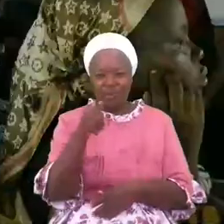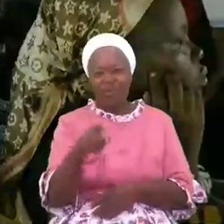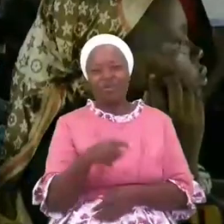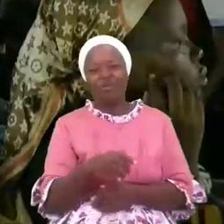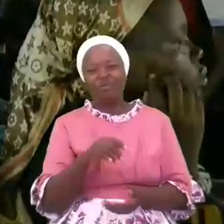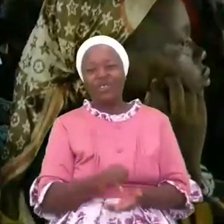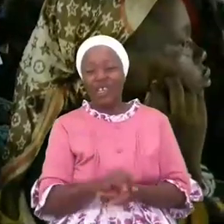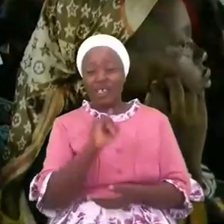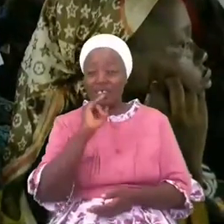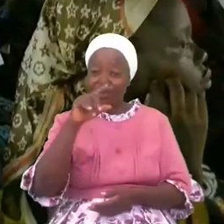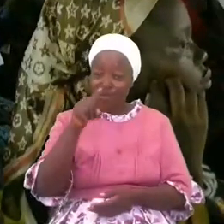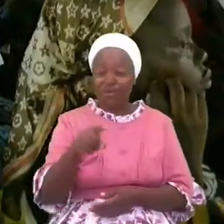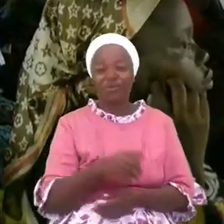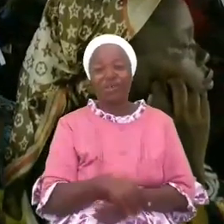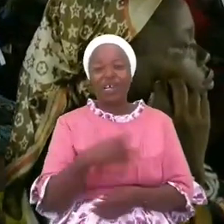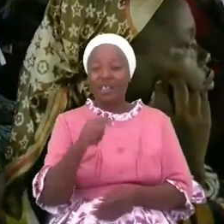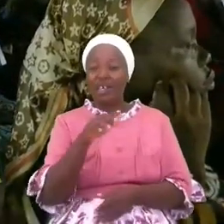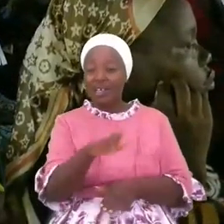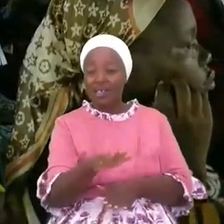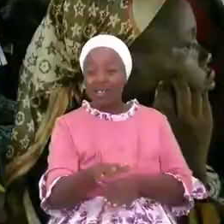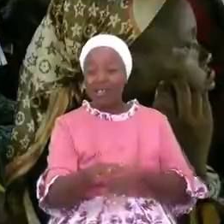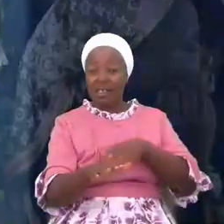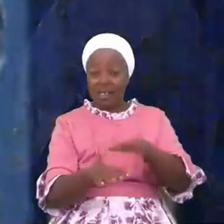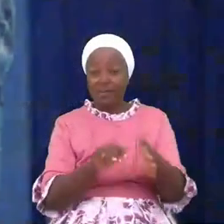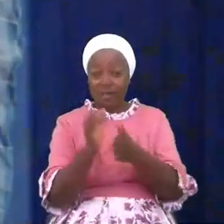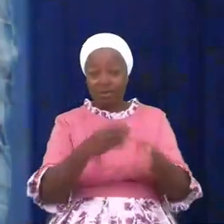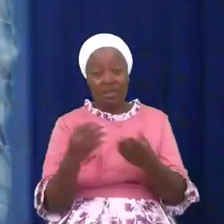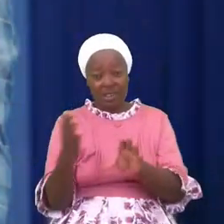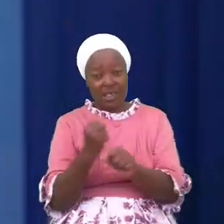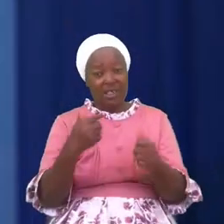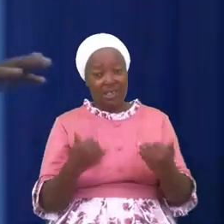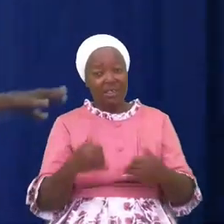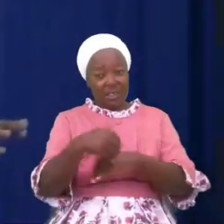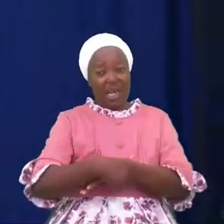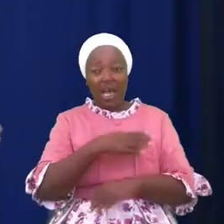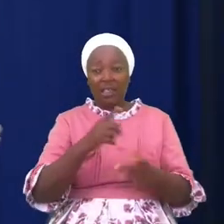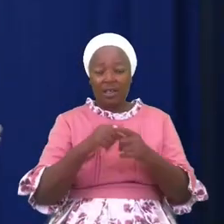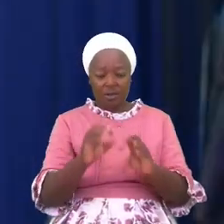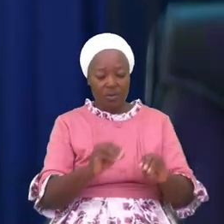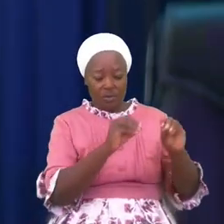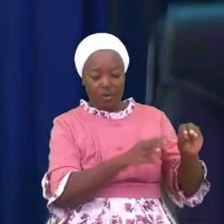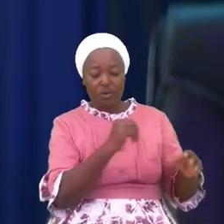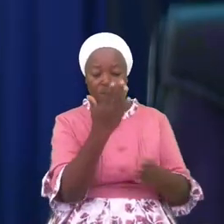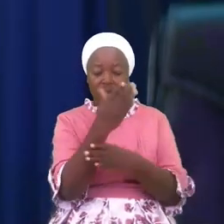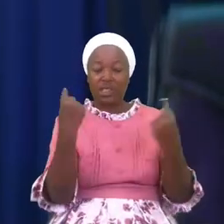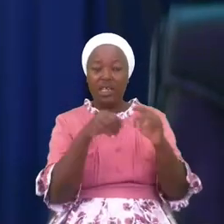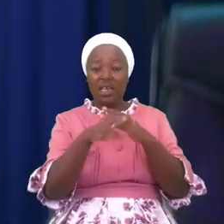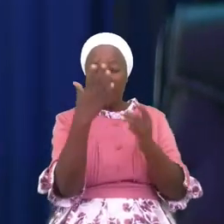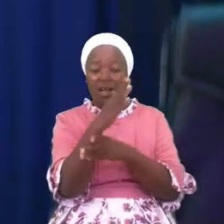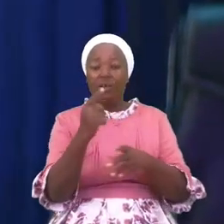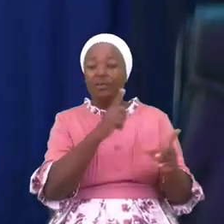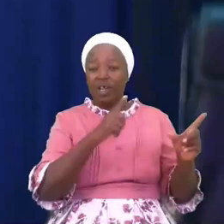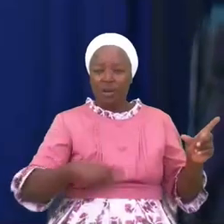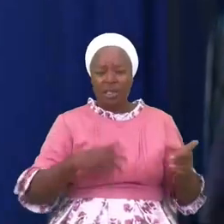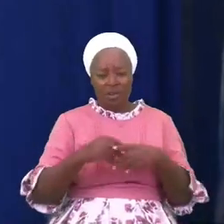you abandon your sin, you confess and forsake, you're not looking around, who follows, who does not